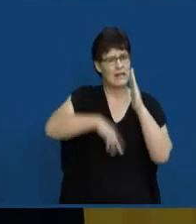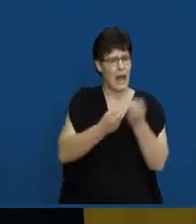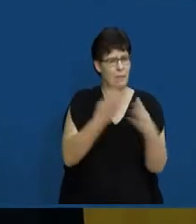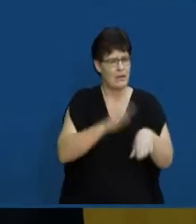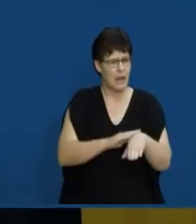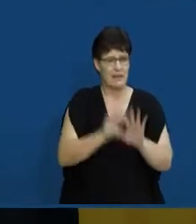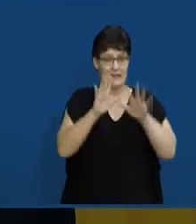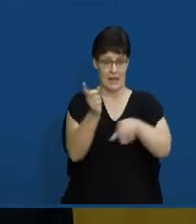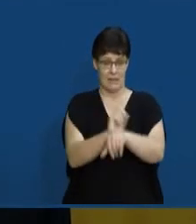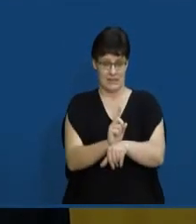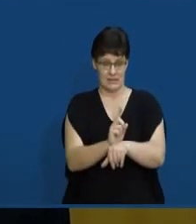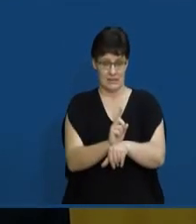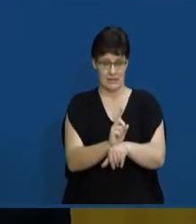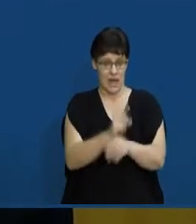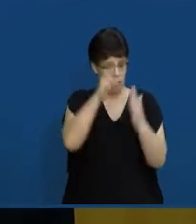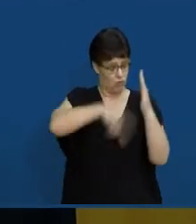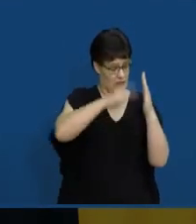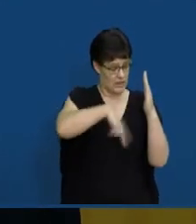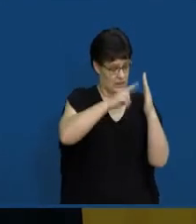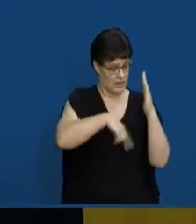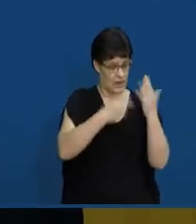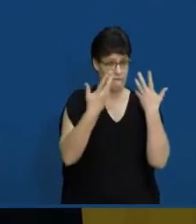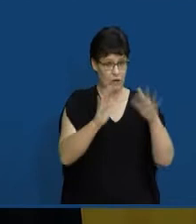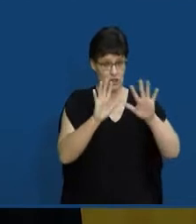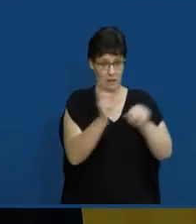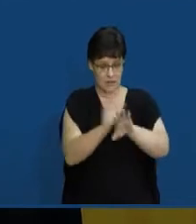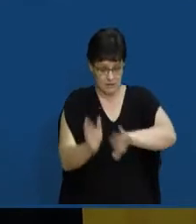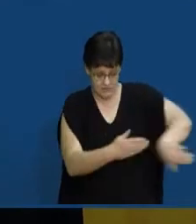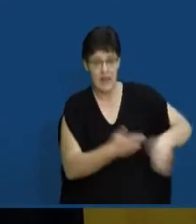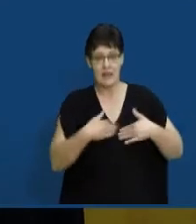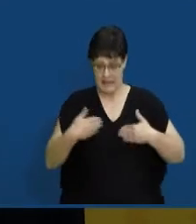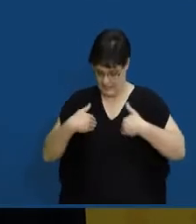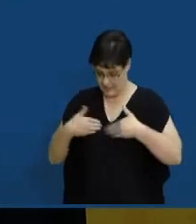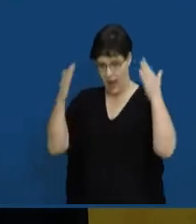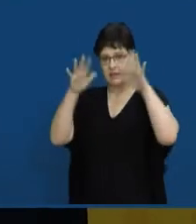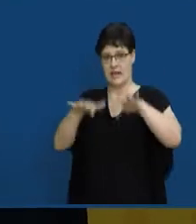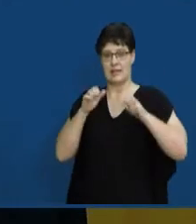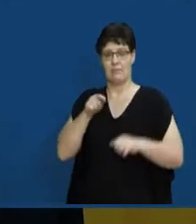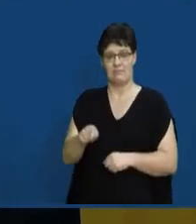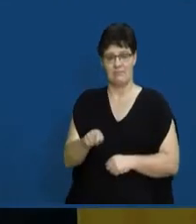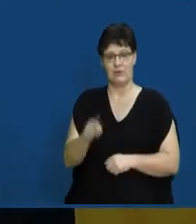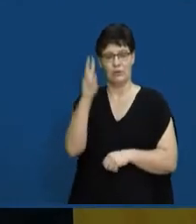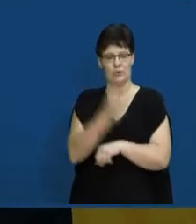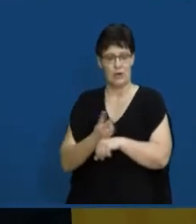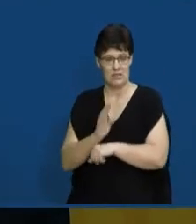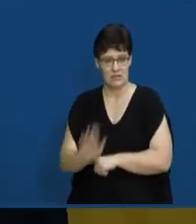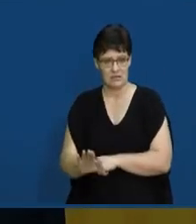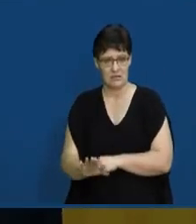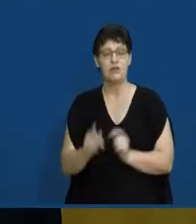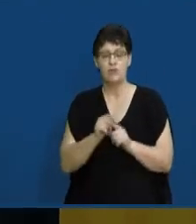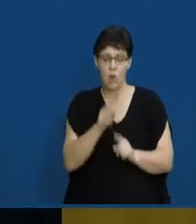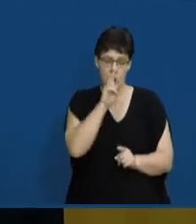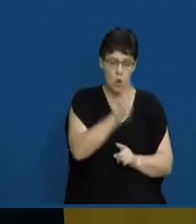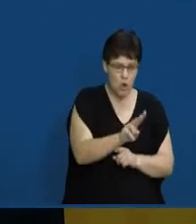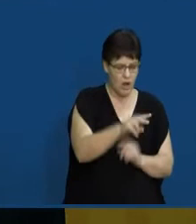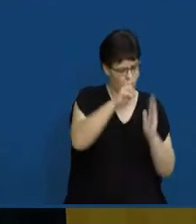official commencement of the paper. During that reading time, make sure that you look at your answer book, right?